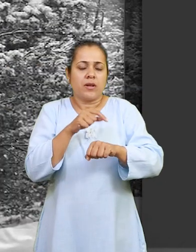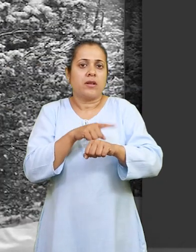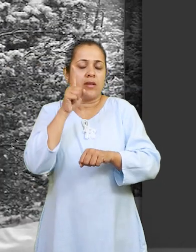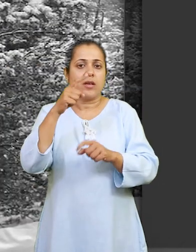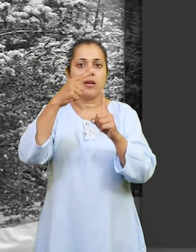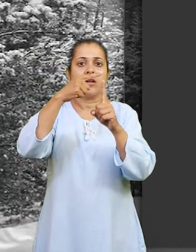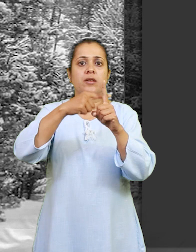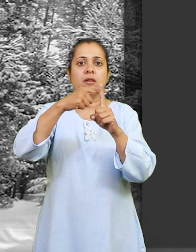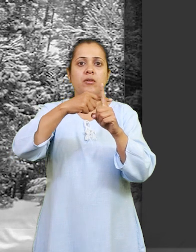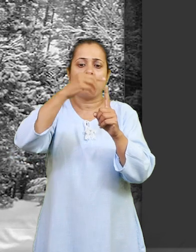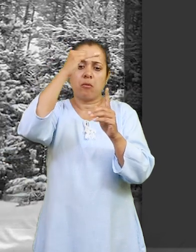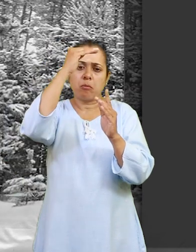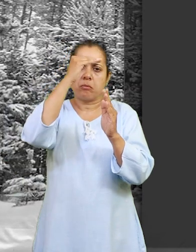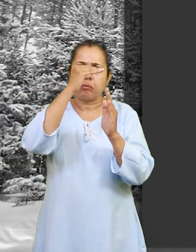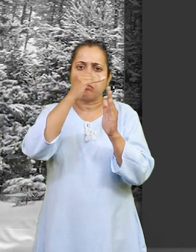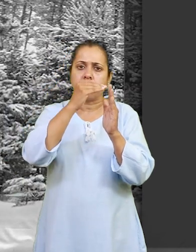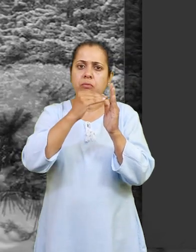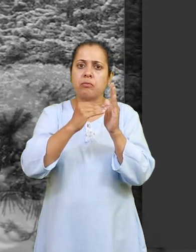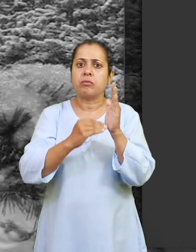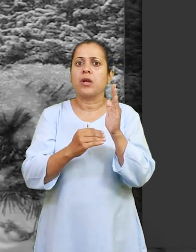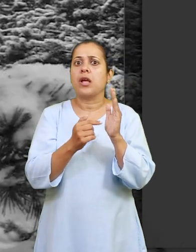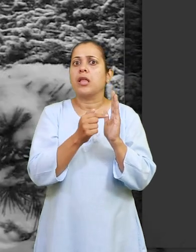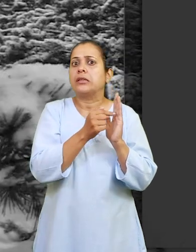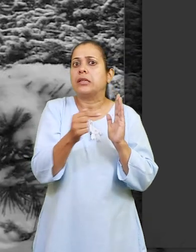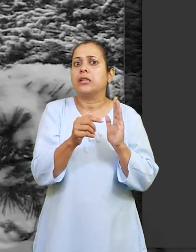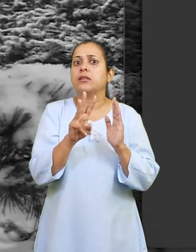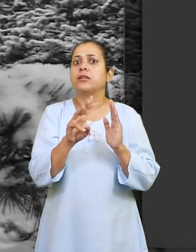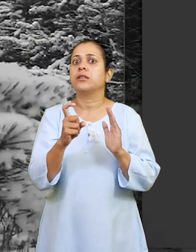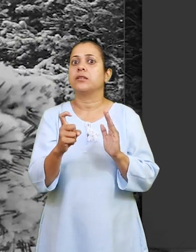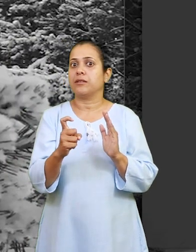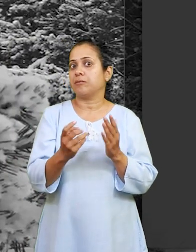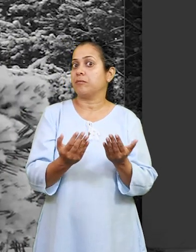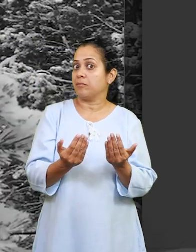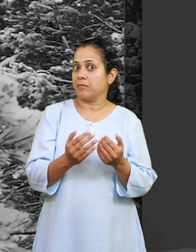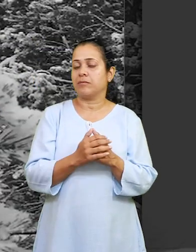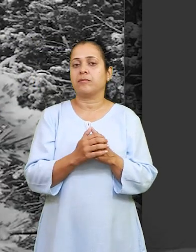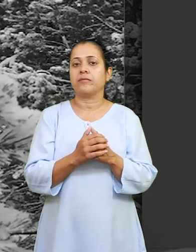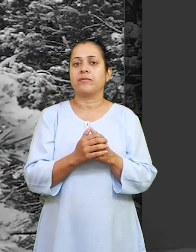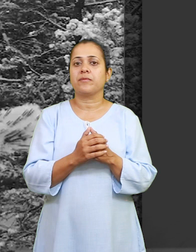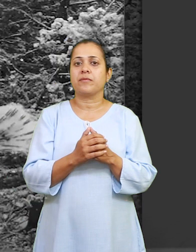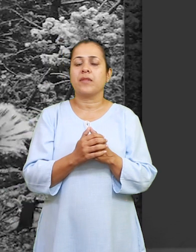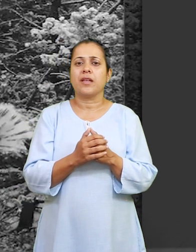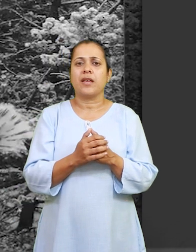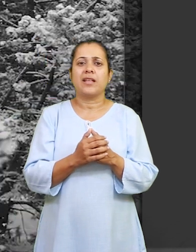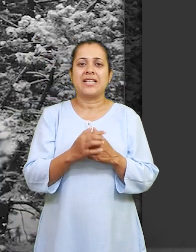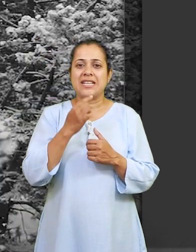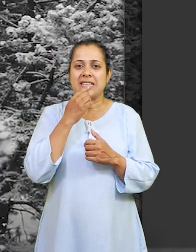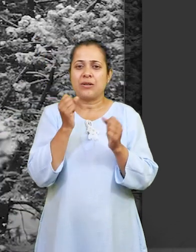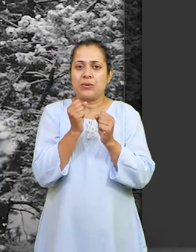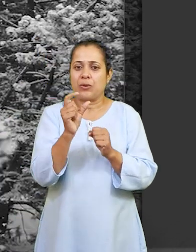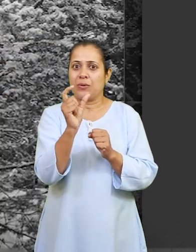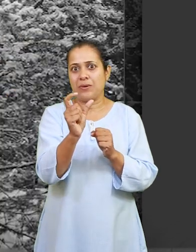the temperature can drop as low as -37. If you hold an ice